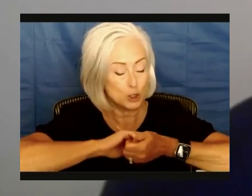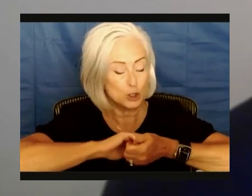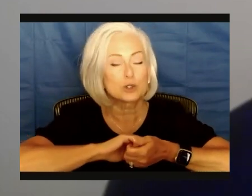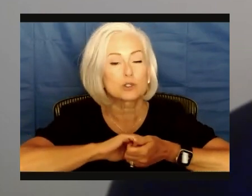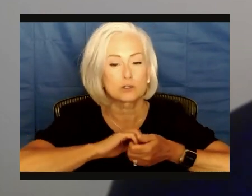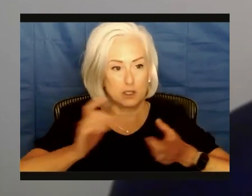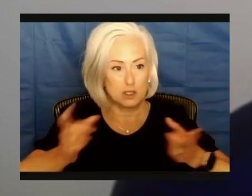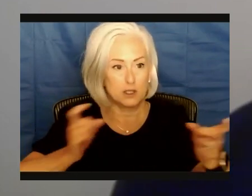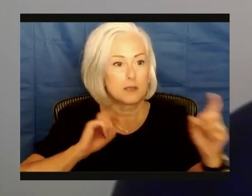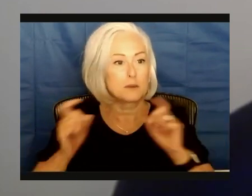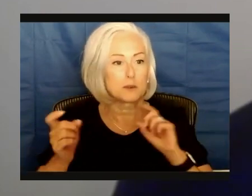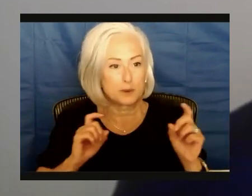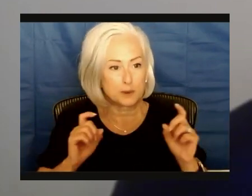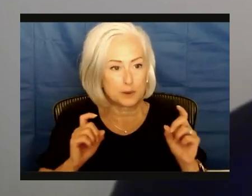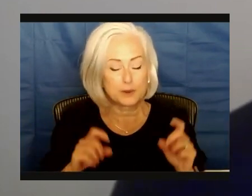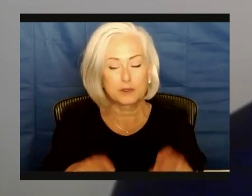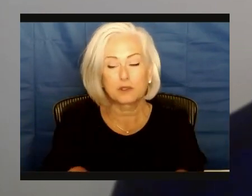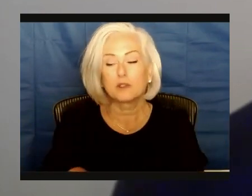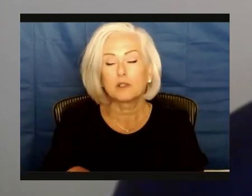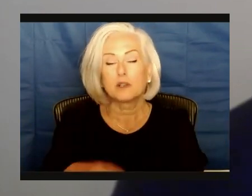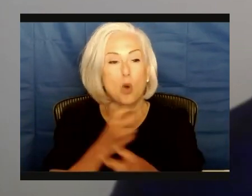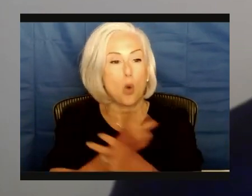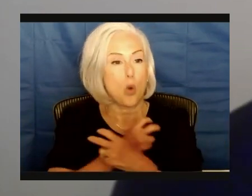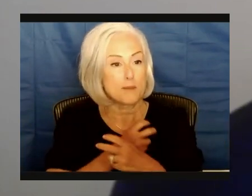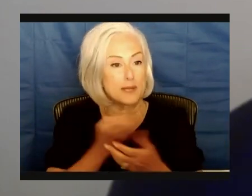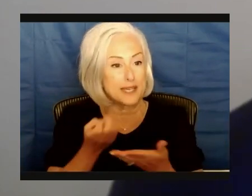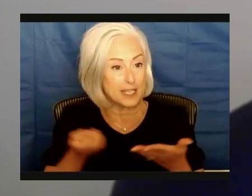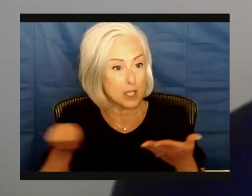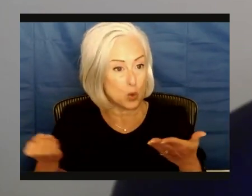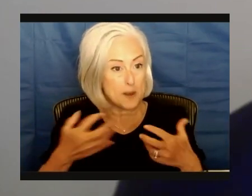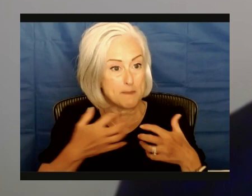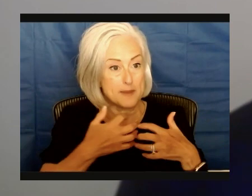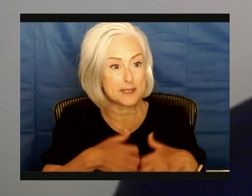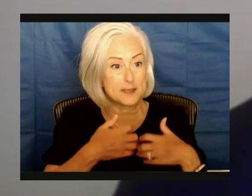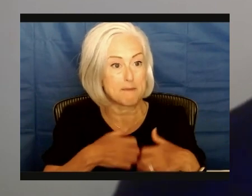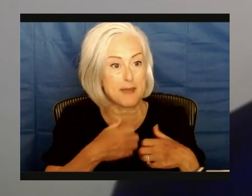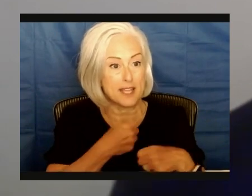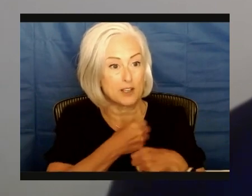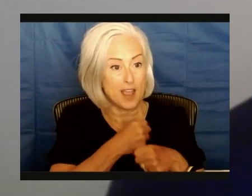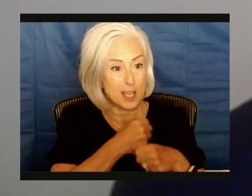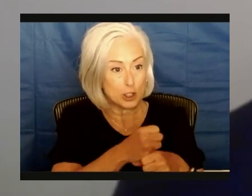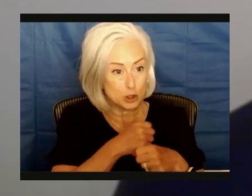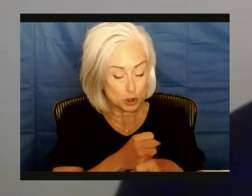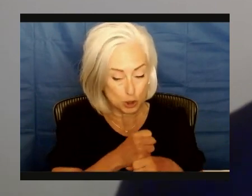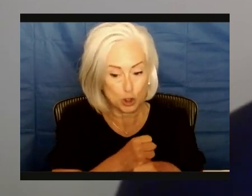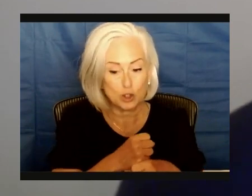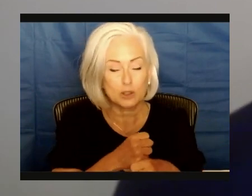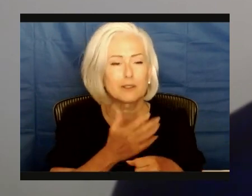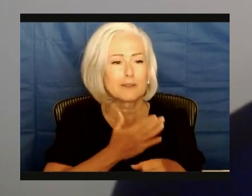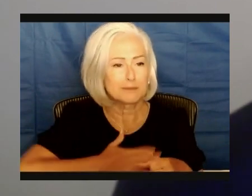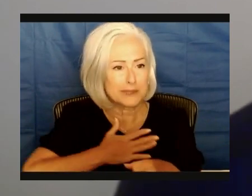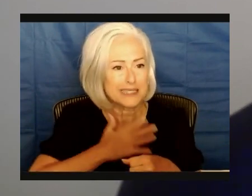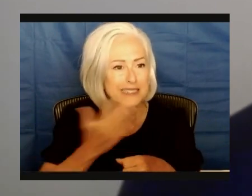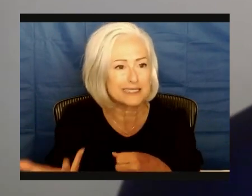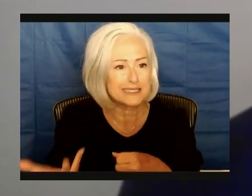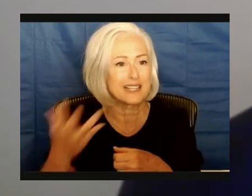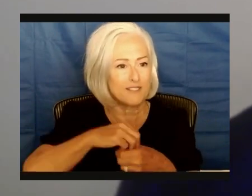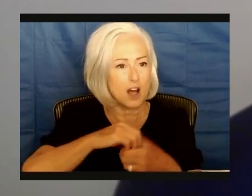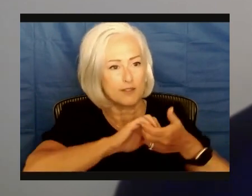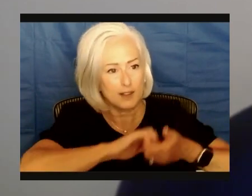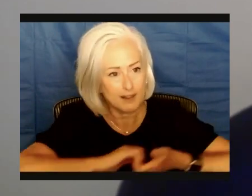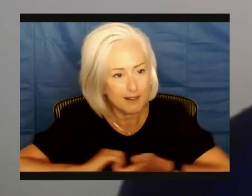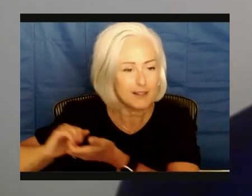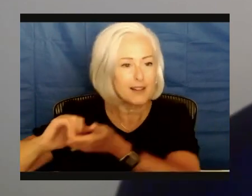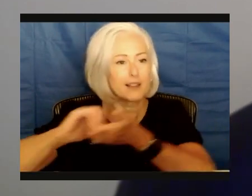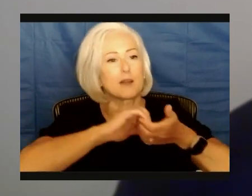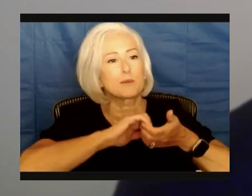orthopedic equipment manufacturers and implant manufacturers, to come on board for us to collaborate to ensure that we